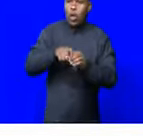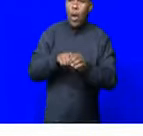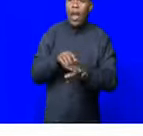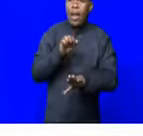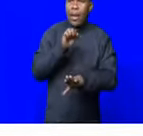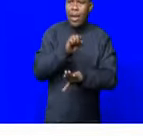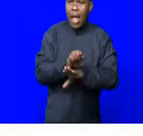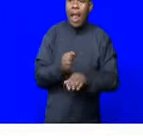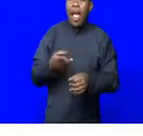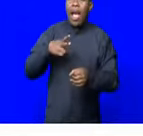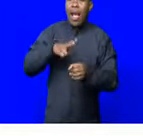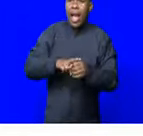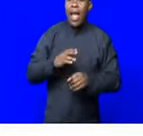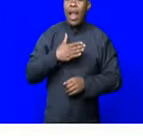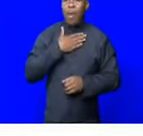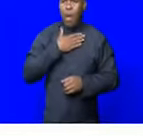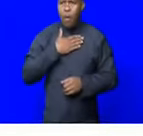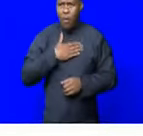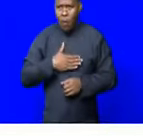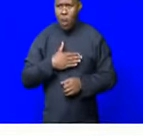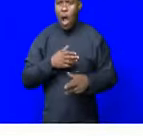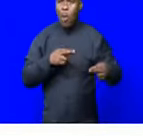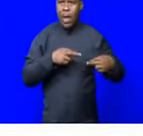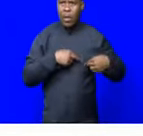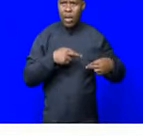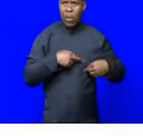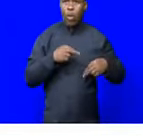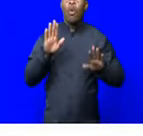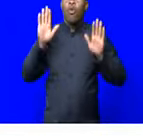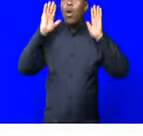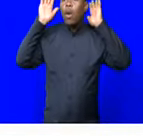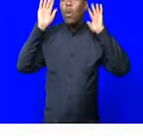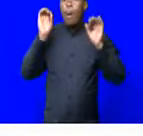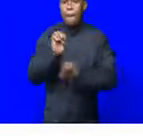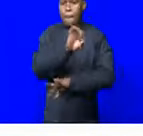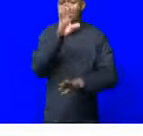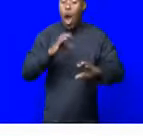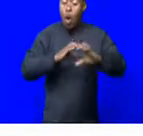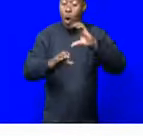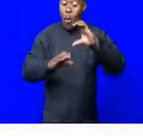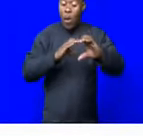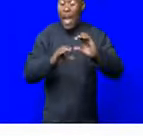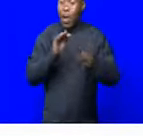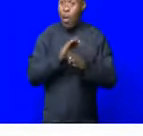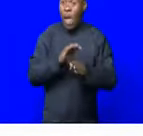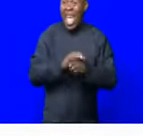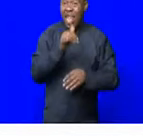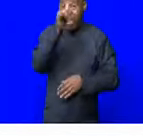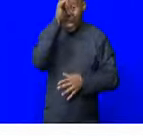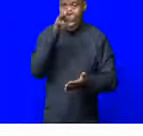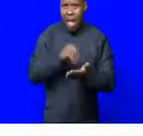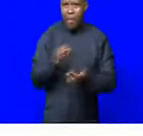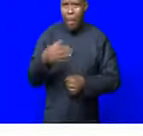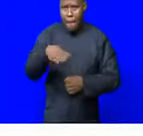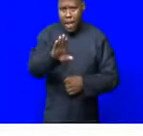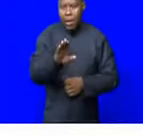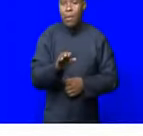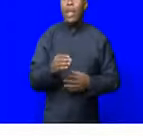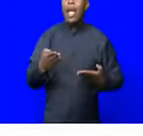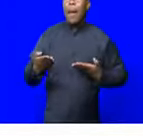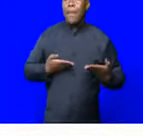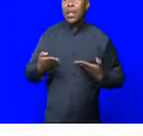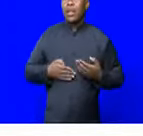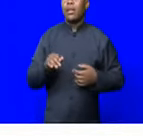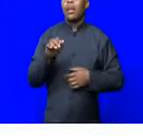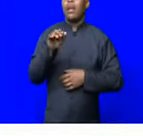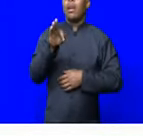a broadcaster, it requires one to be able to communicate with other people. The managing director for FinCorp,